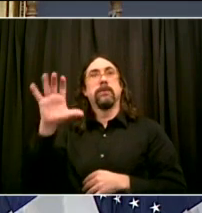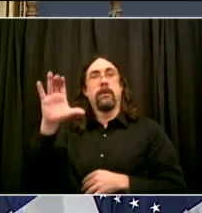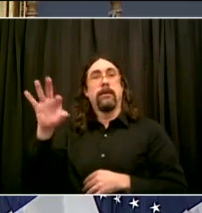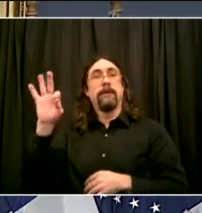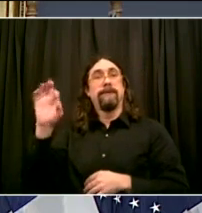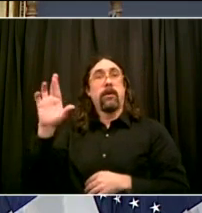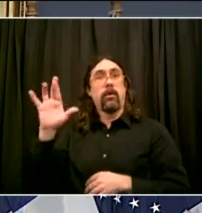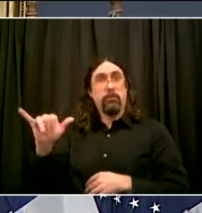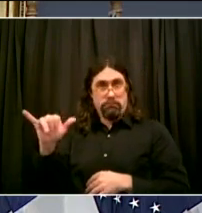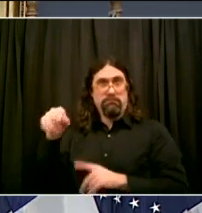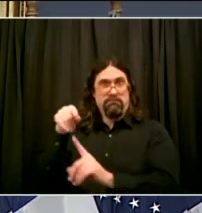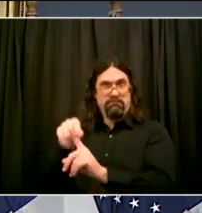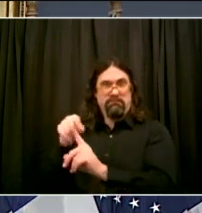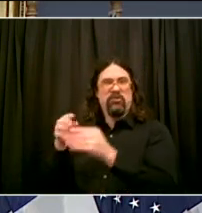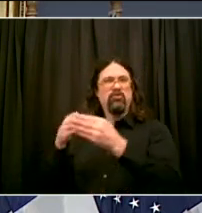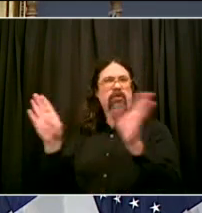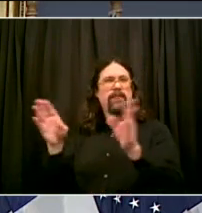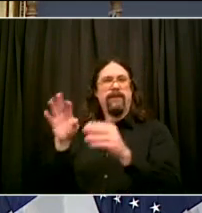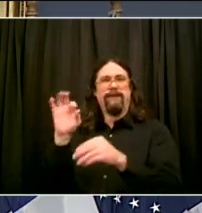update?